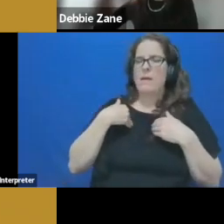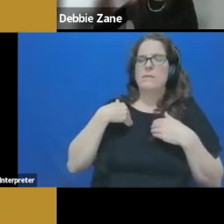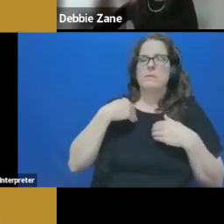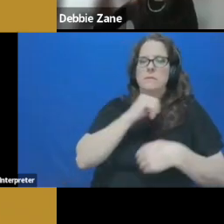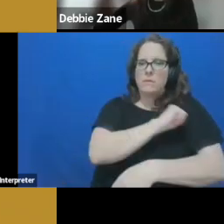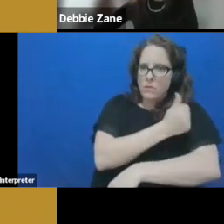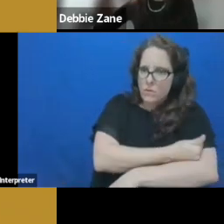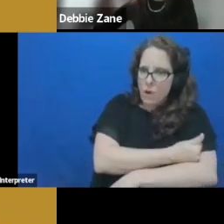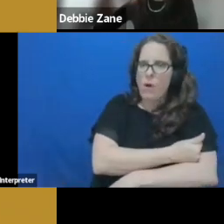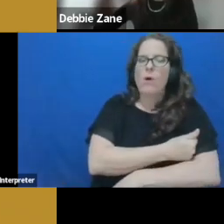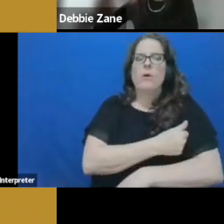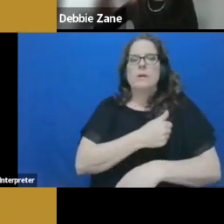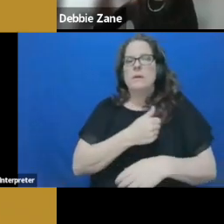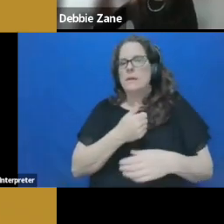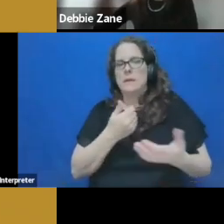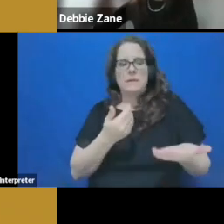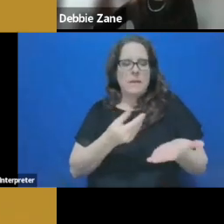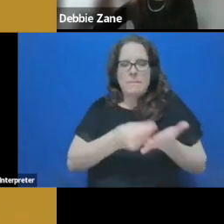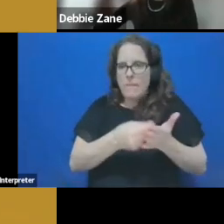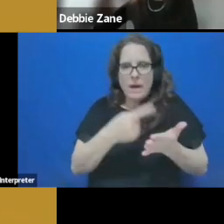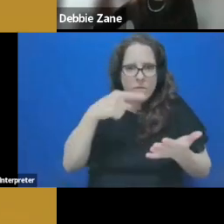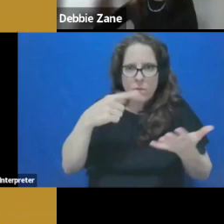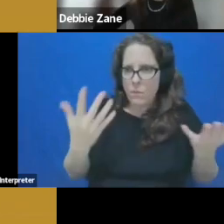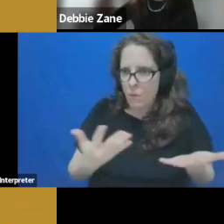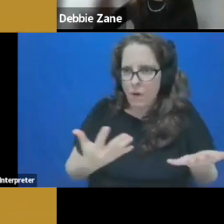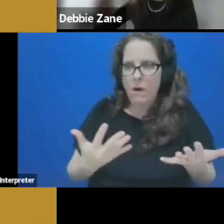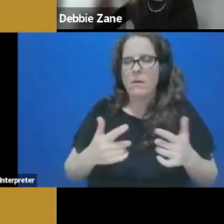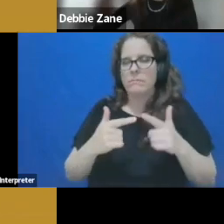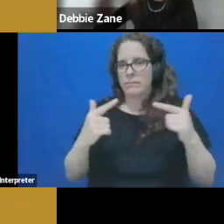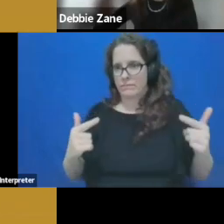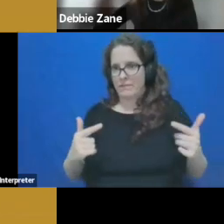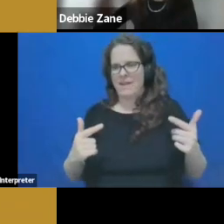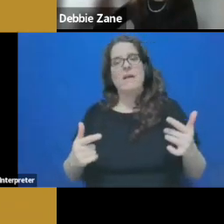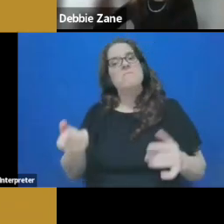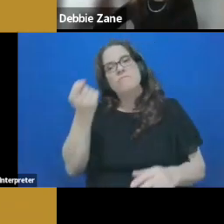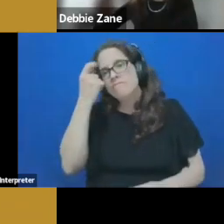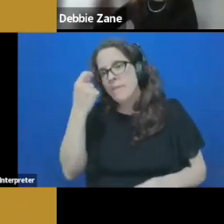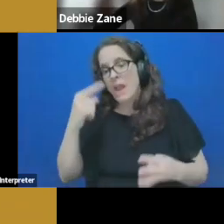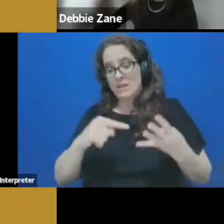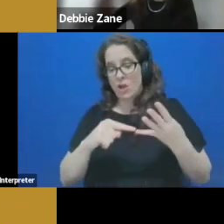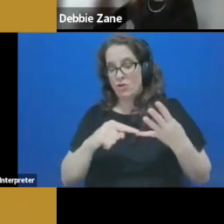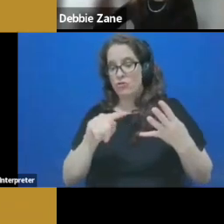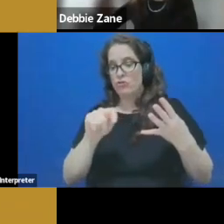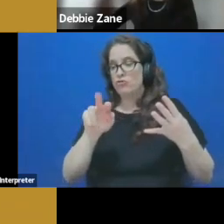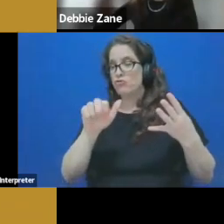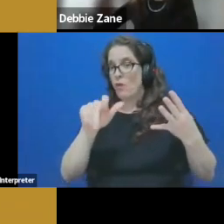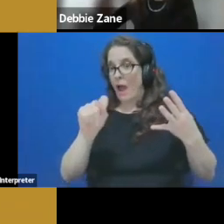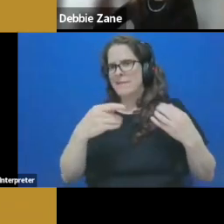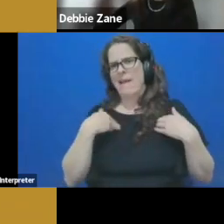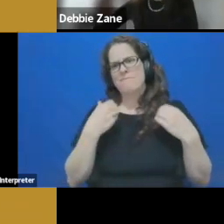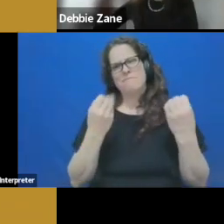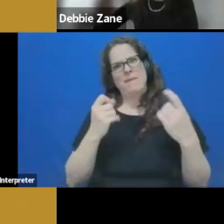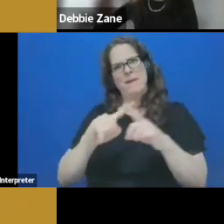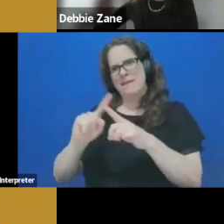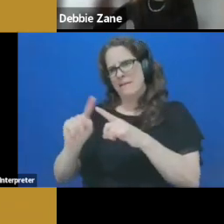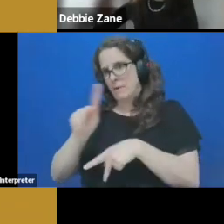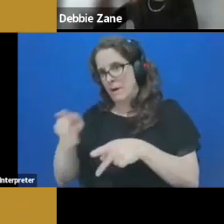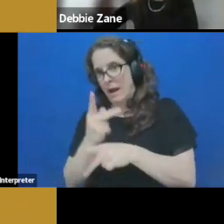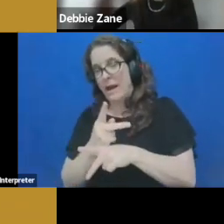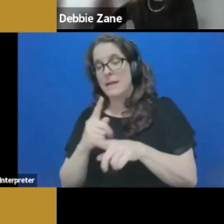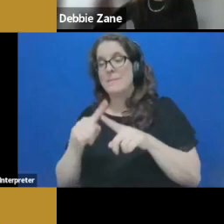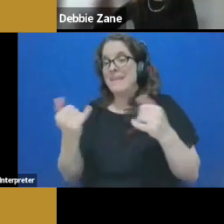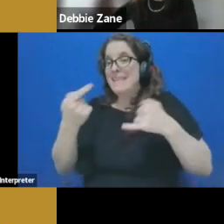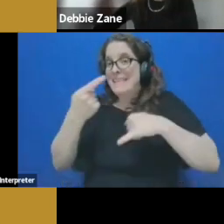many different types of trusts, but we're going to discuss special needs trusts in more detail. Next slide,